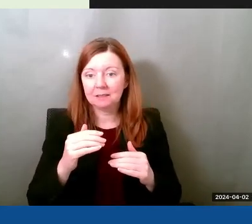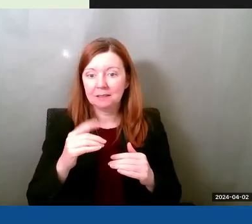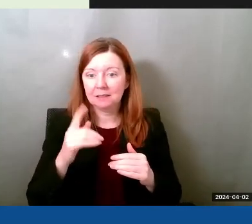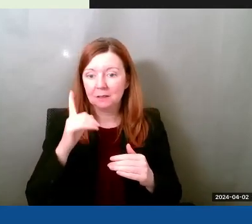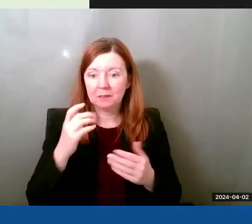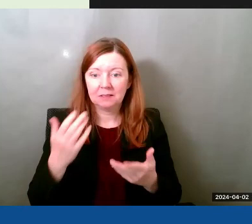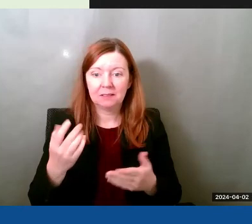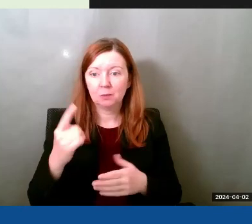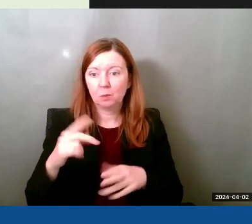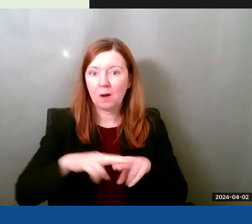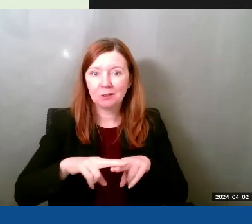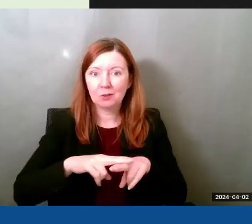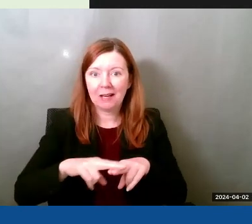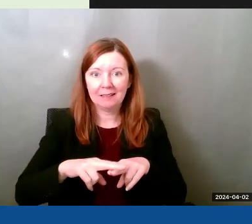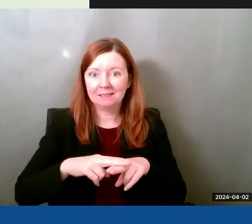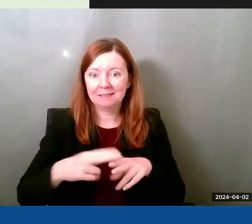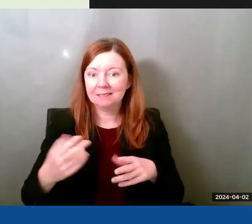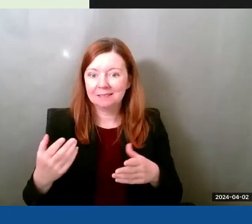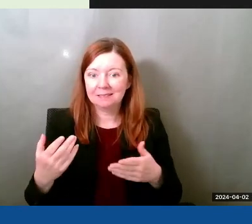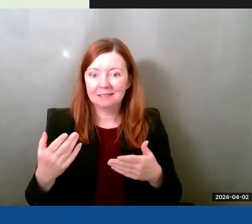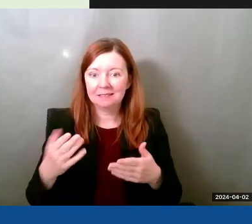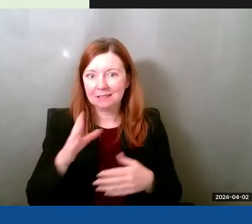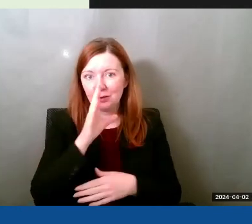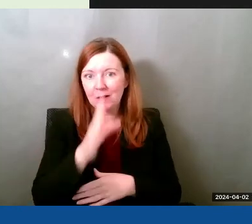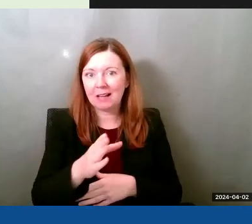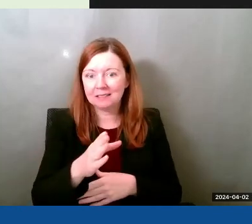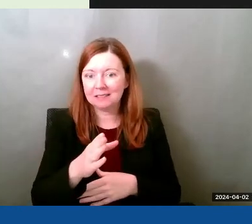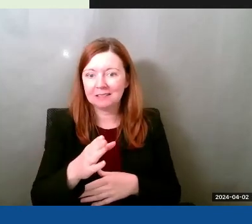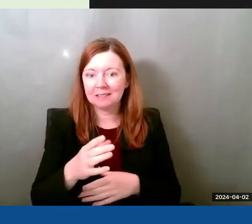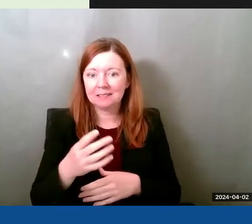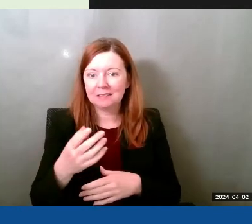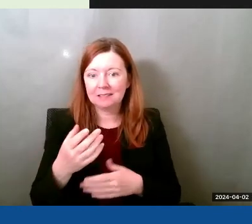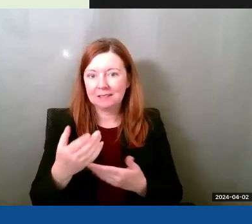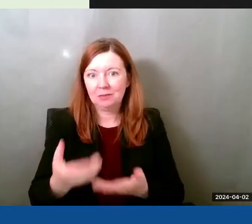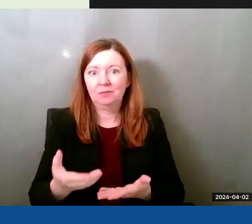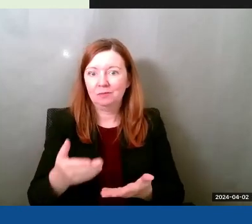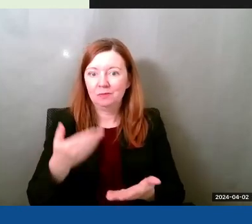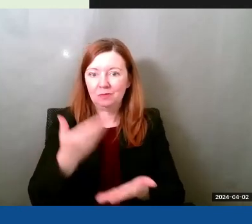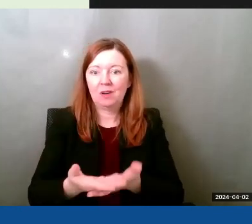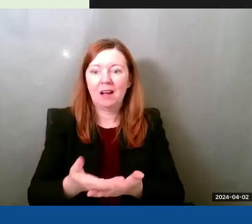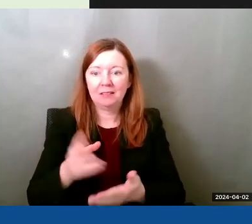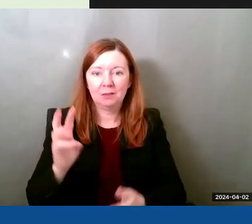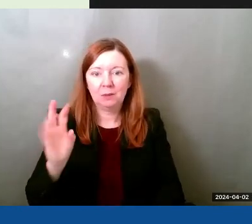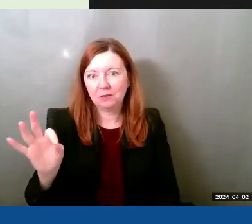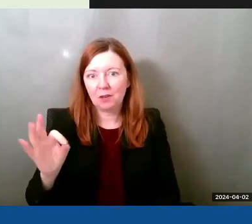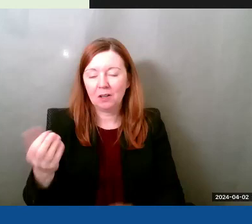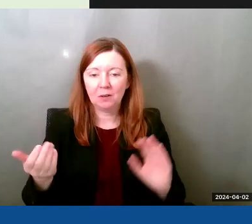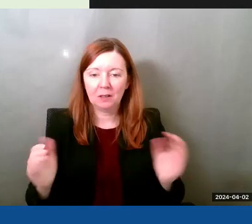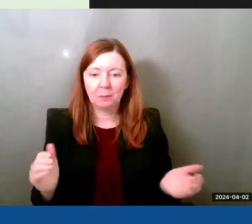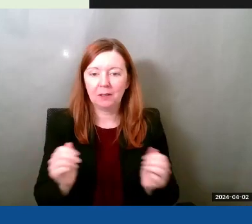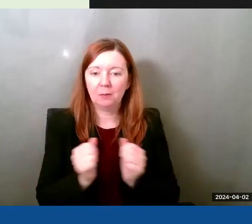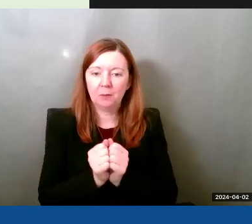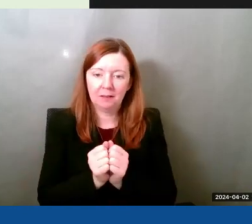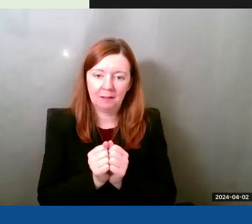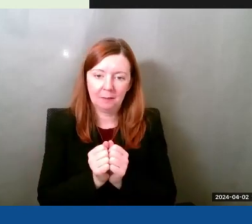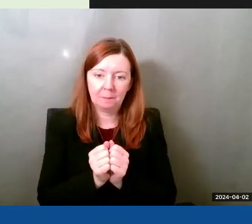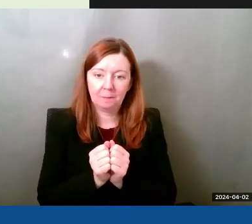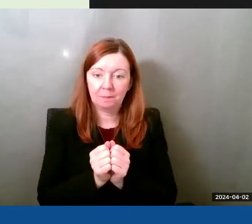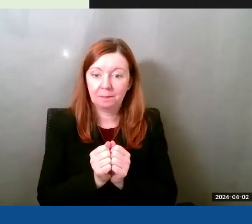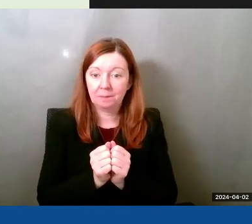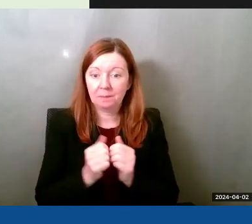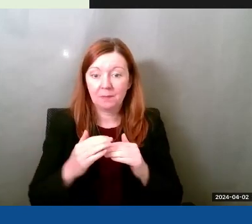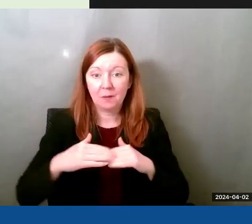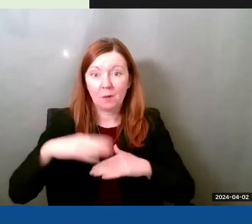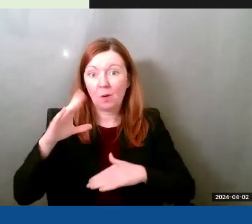that there's one train line that has a direct one-seat ride to Wells versus over